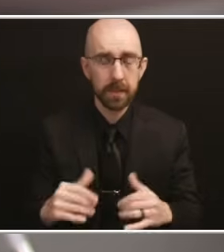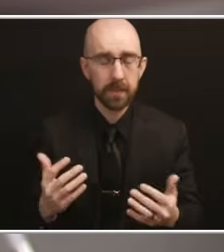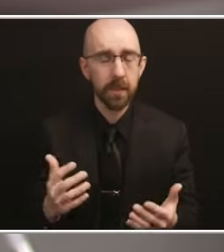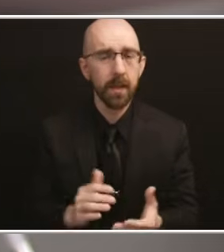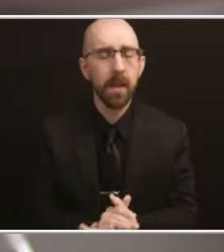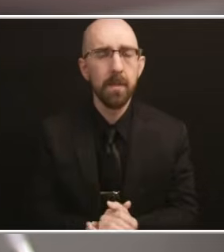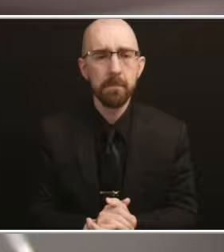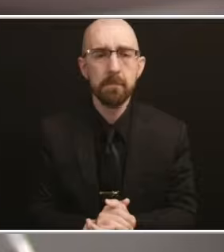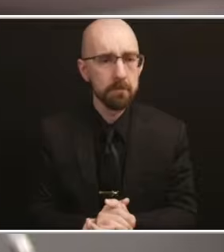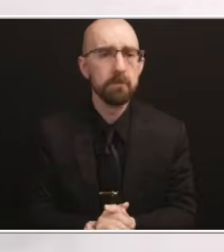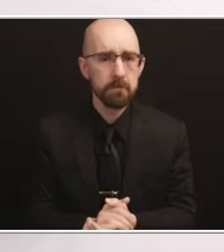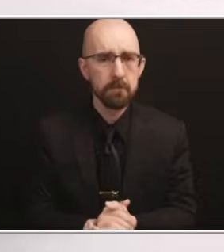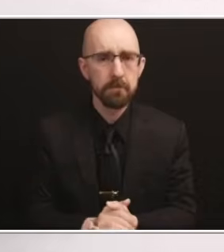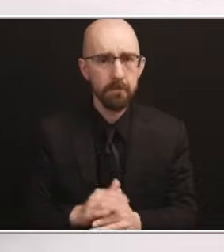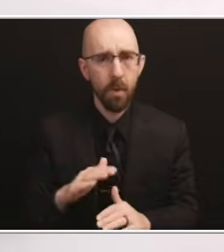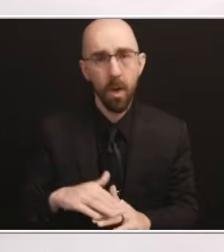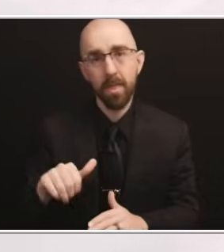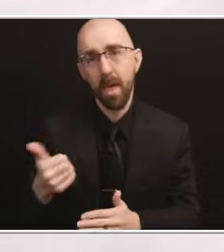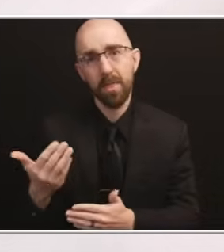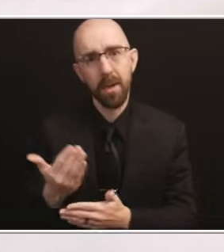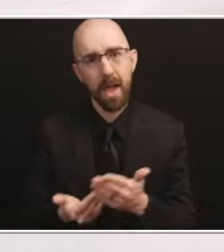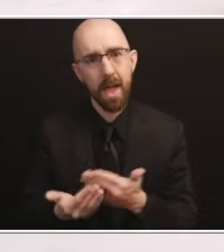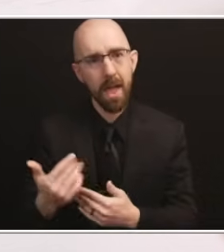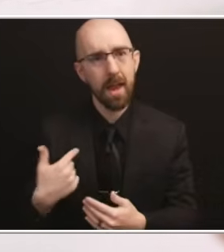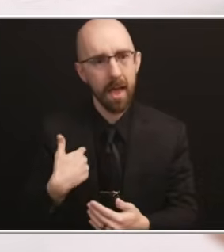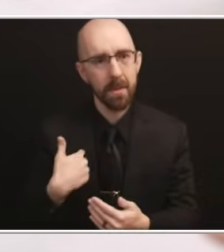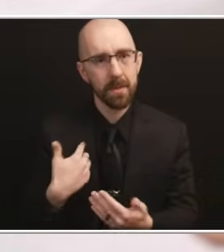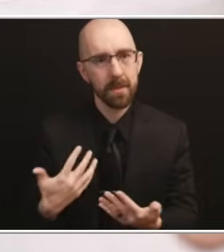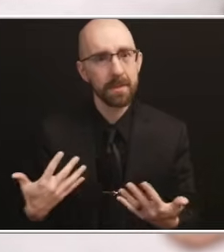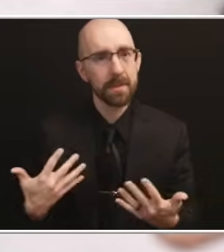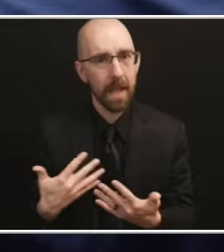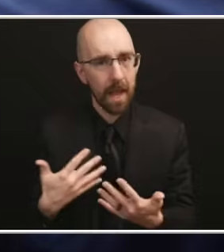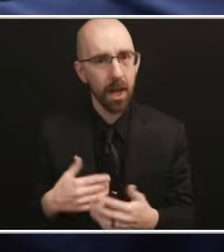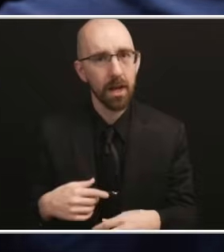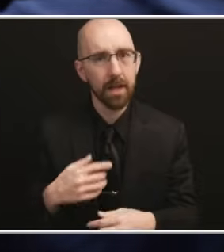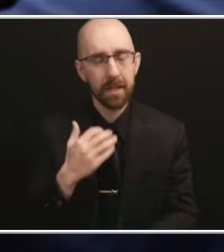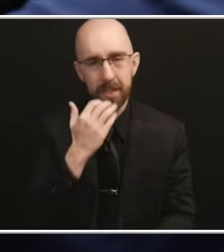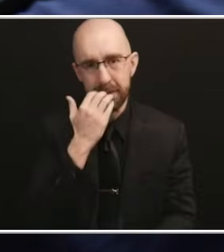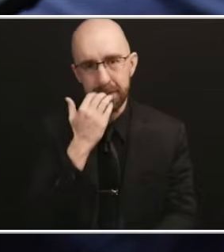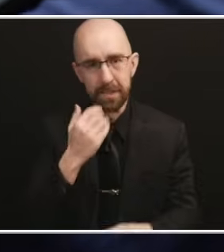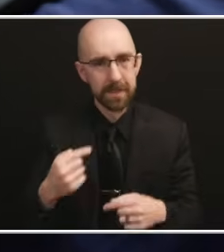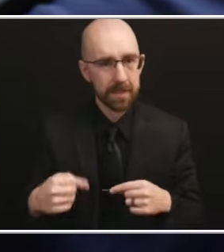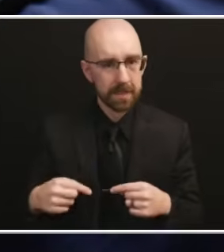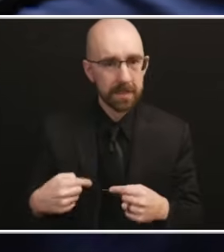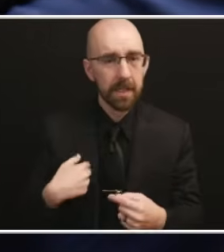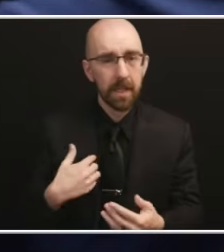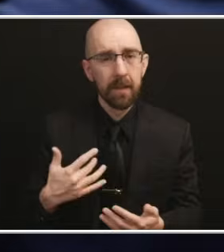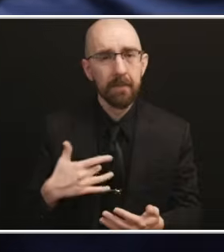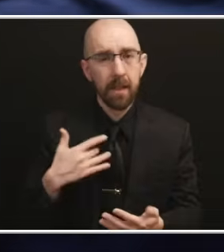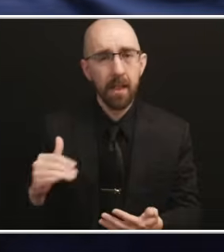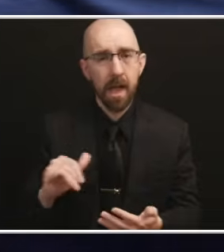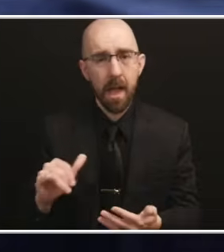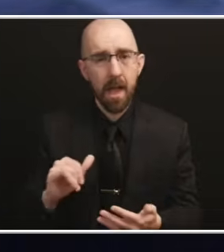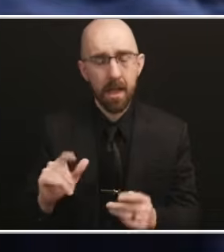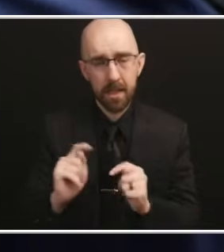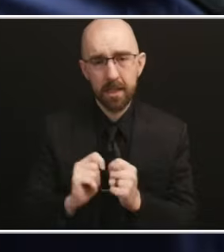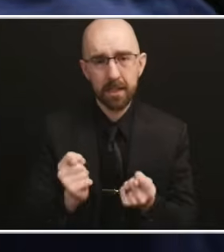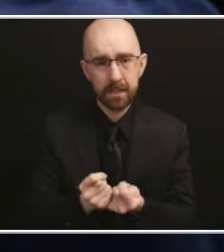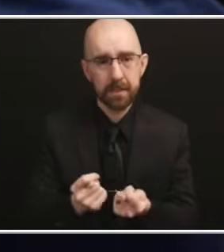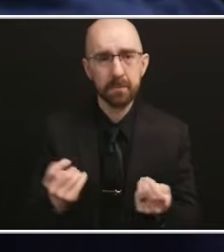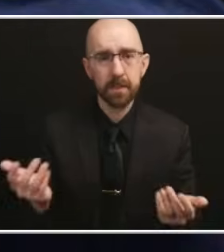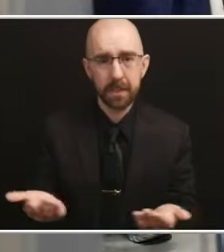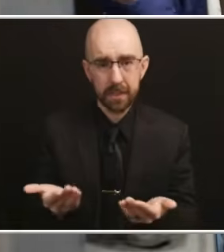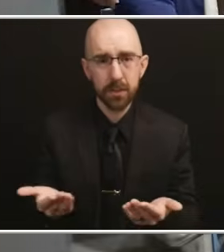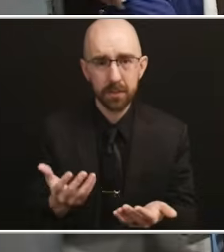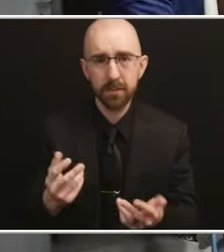on the other hand, I'm pretty scared and terrified. But I feel like the team here is very